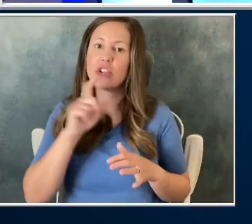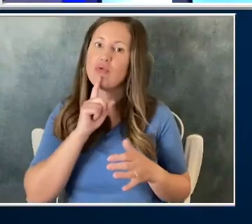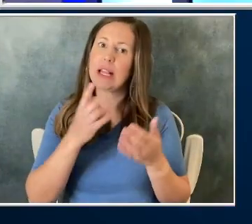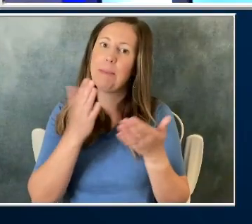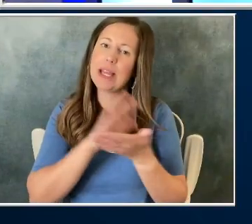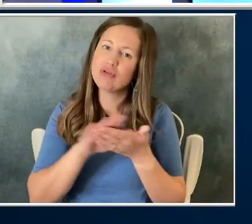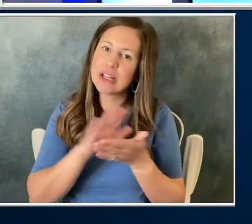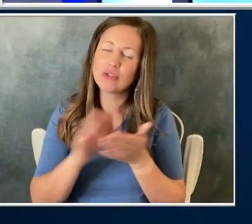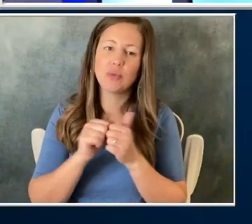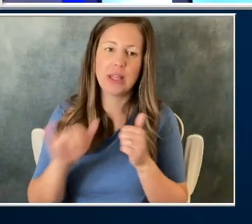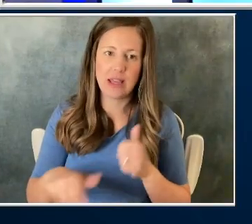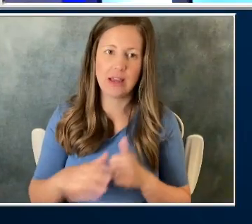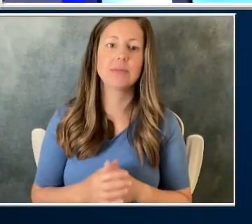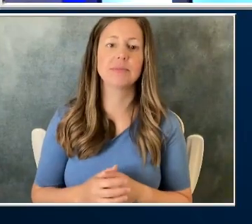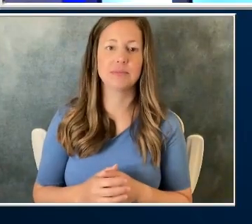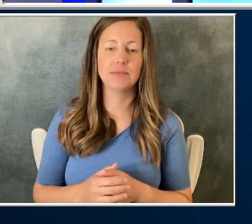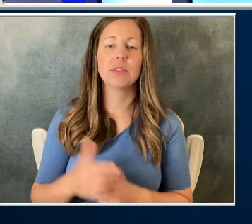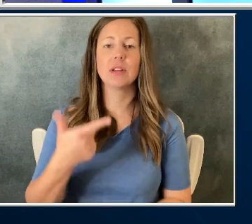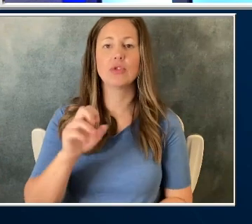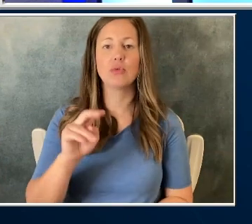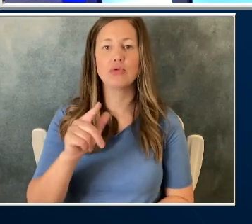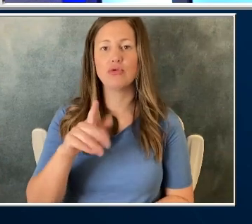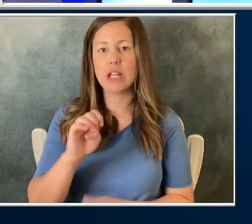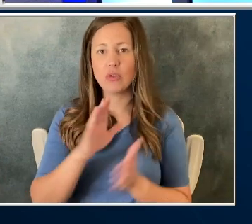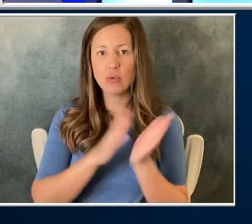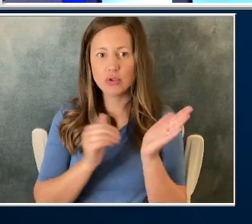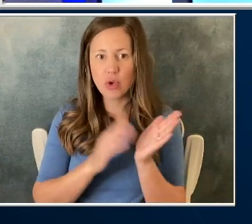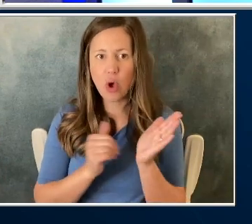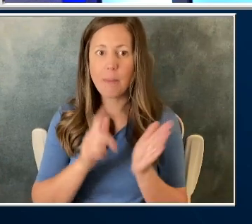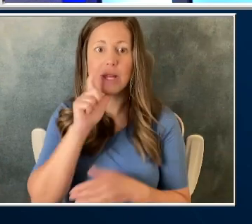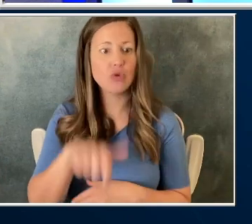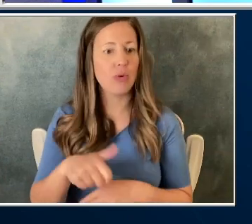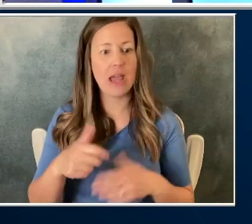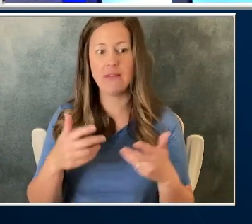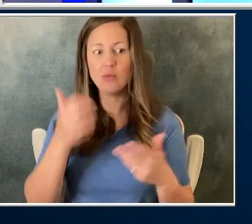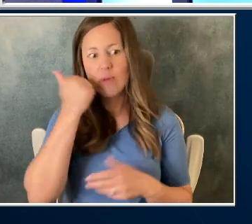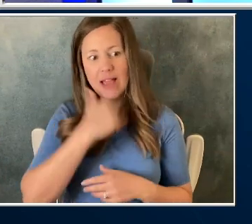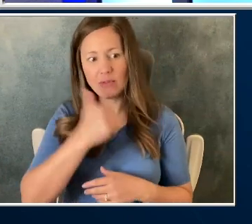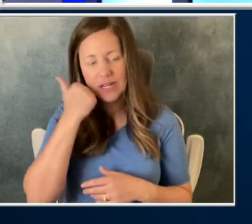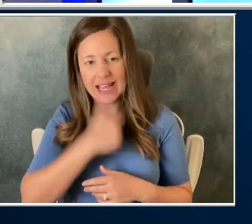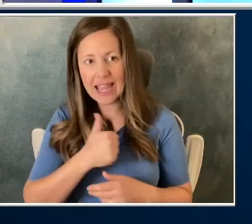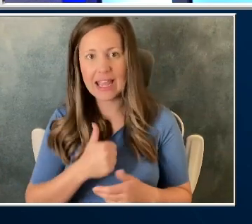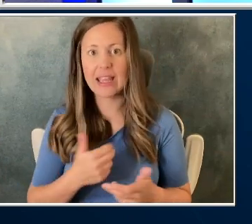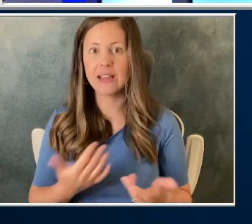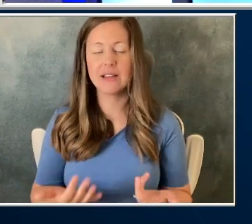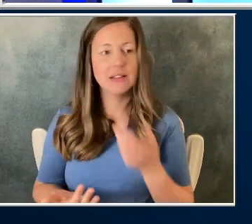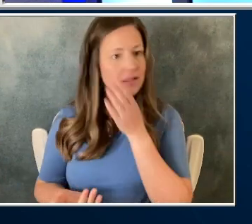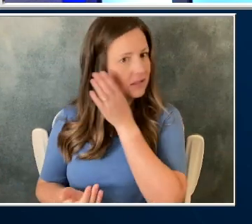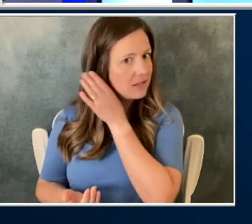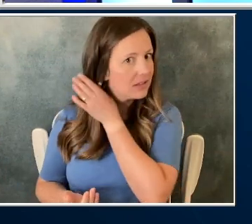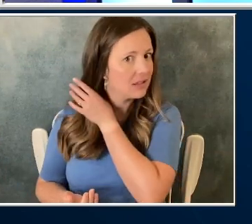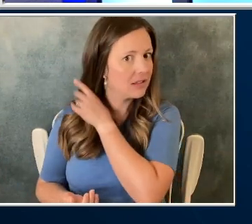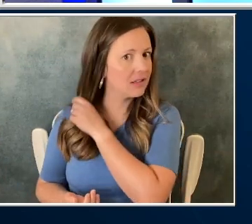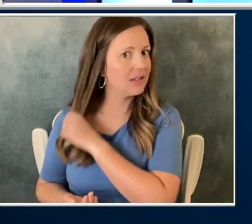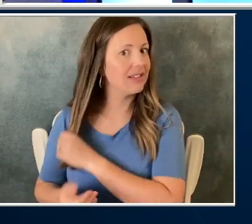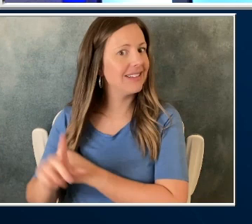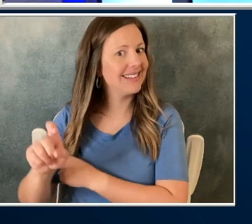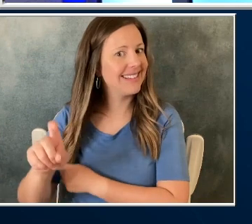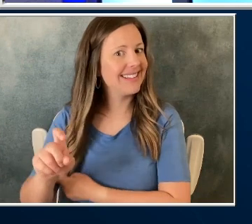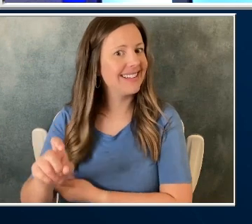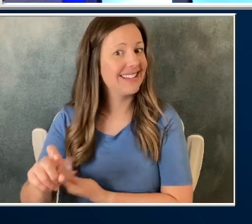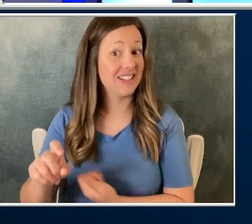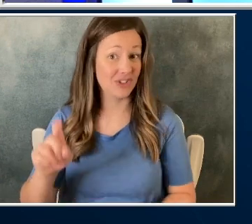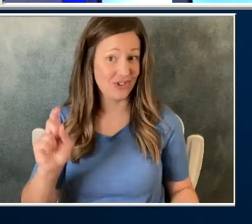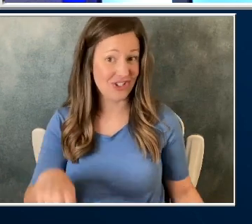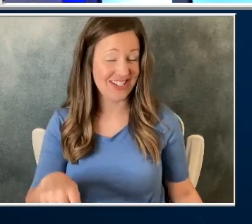gentle soaps. Gentle soaps. You don't have to soap every day. You paused on that one, so I guess you're thinking you should, because